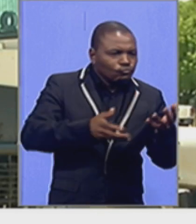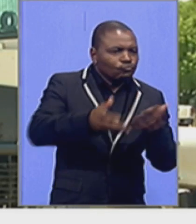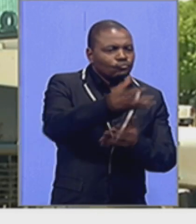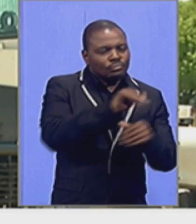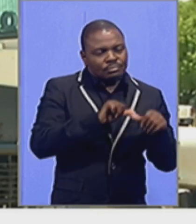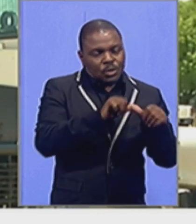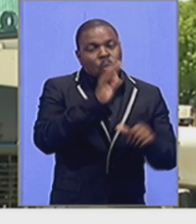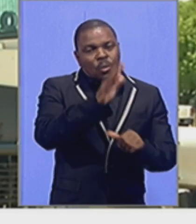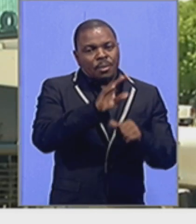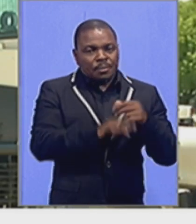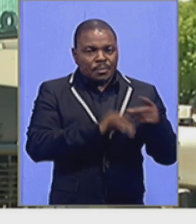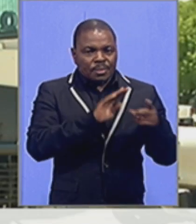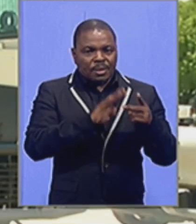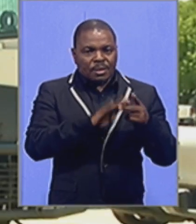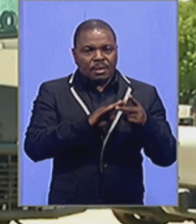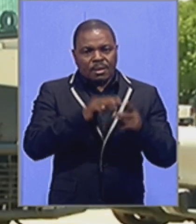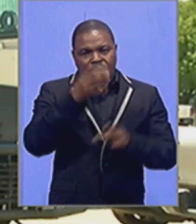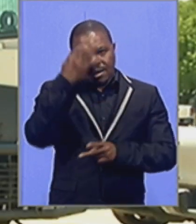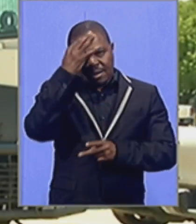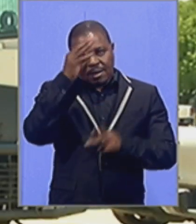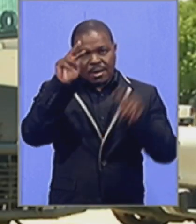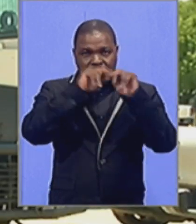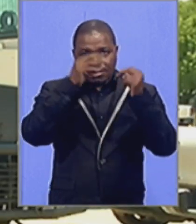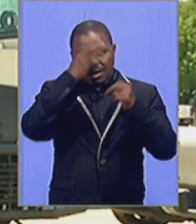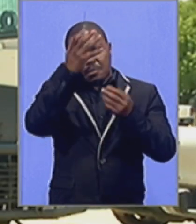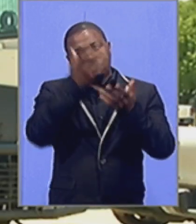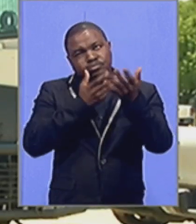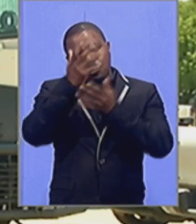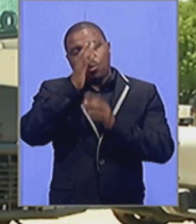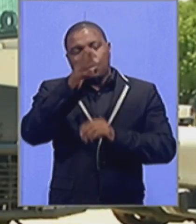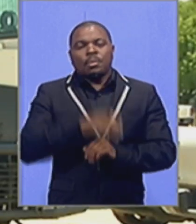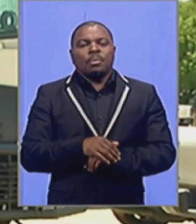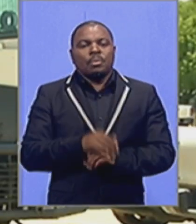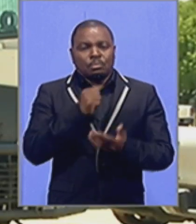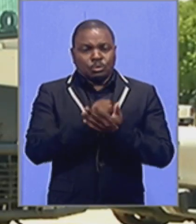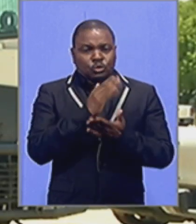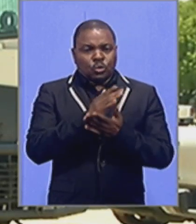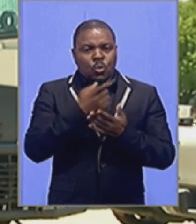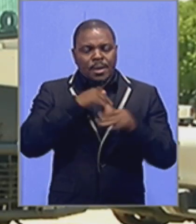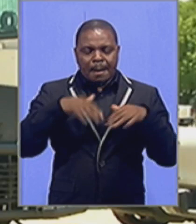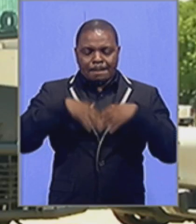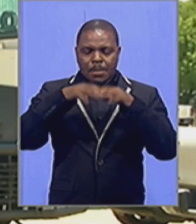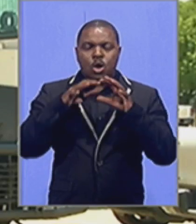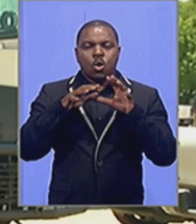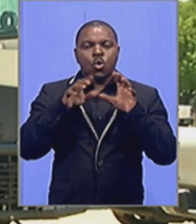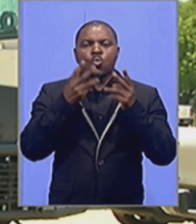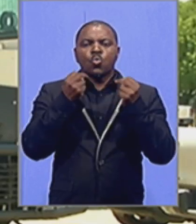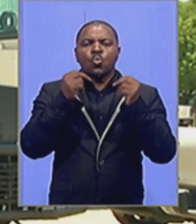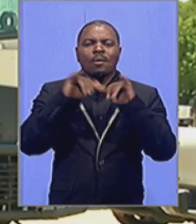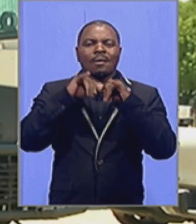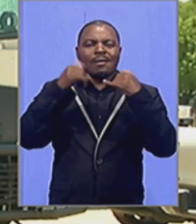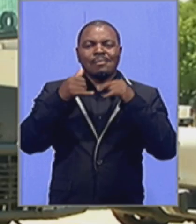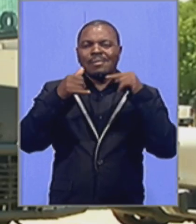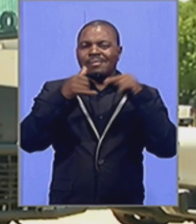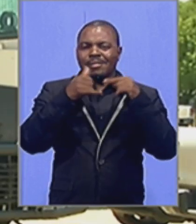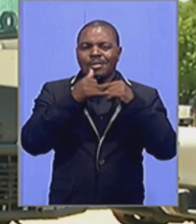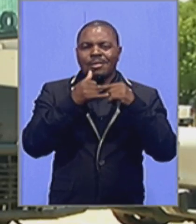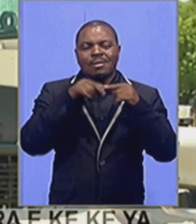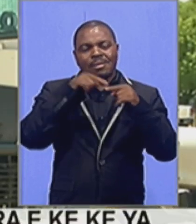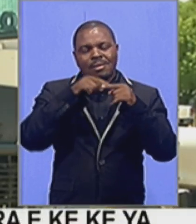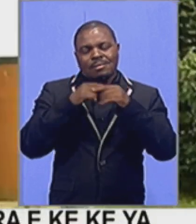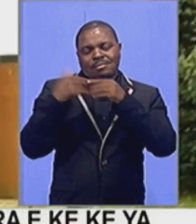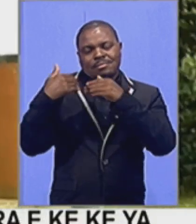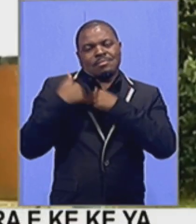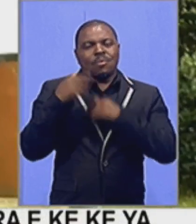bona ga mmogo le ba mmušo wa gare gore re be le company e mpya ye le goreng e tla tlhokomela